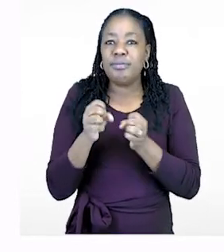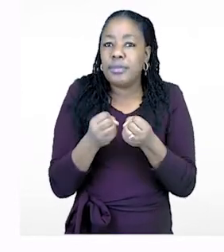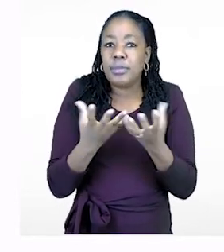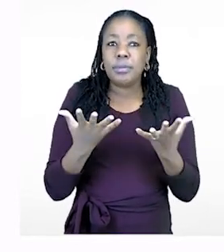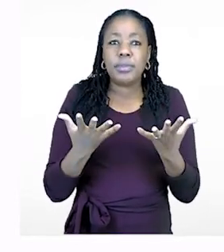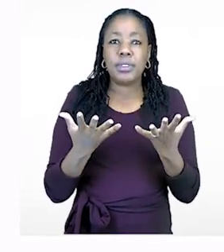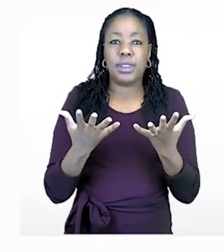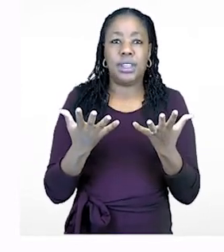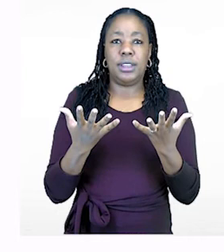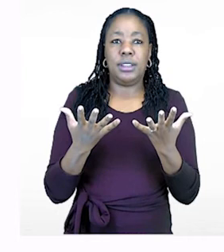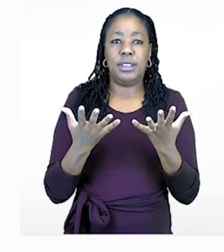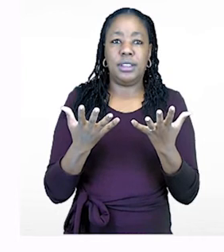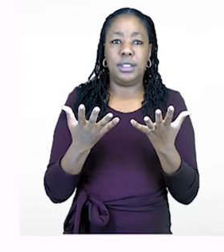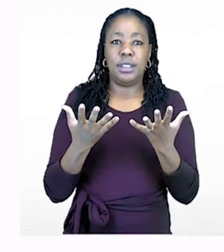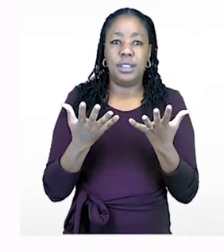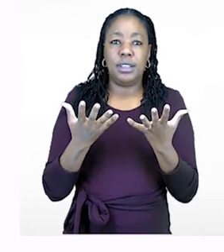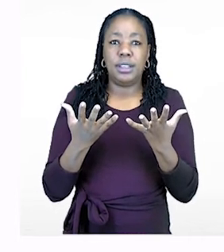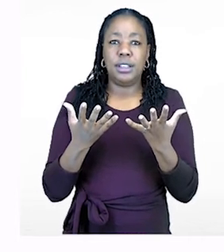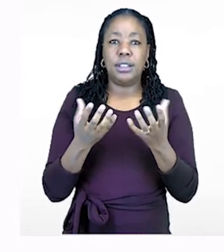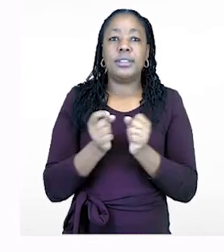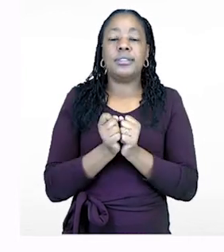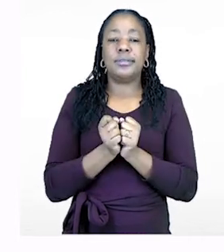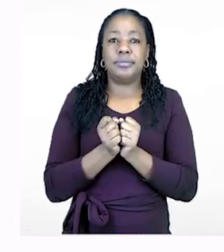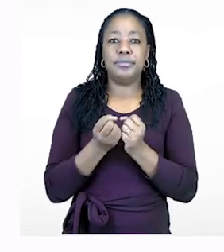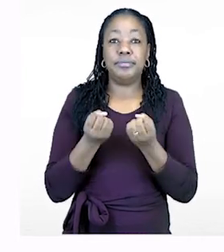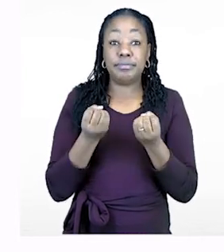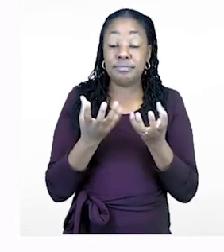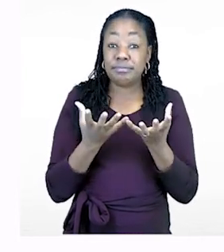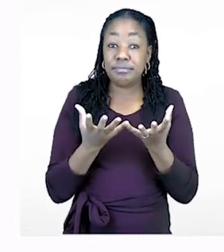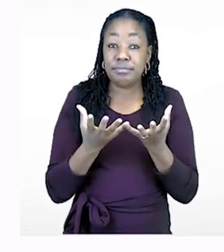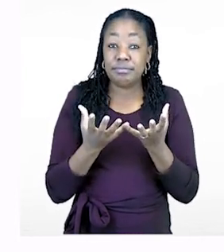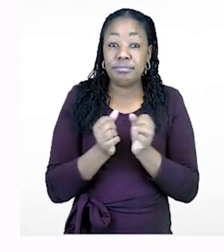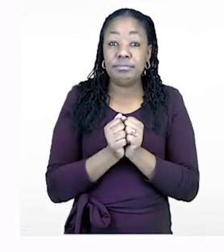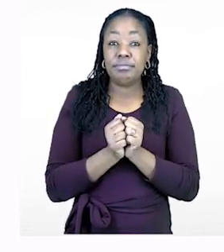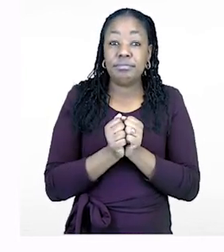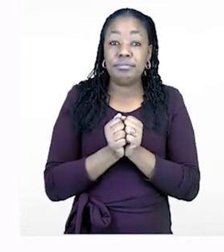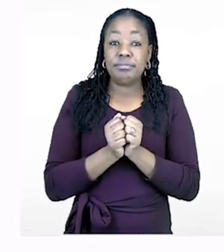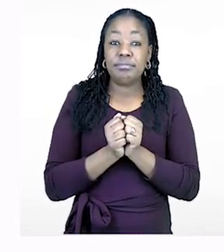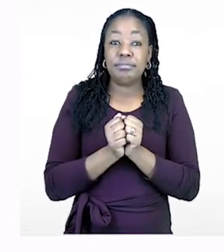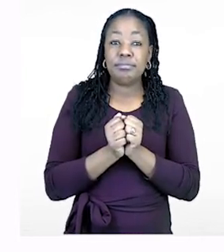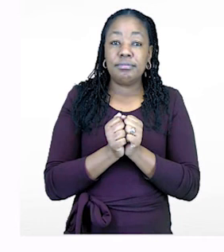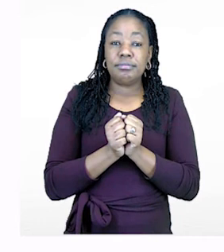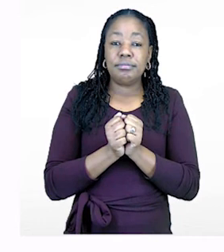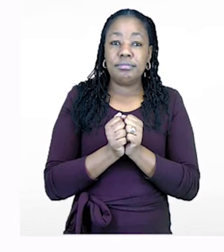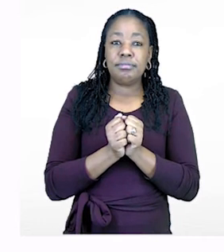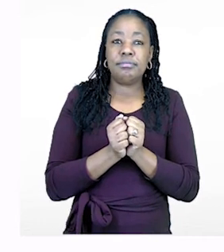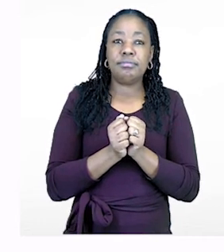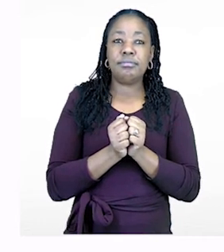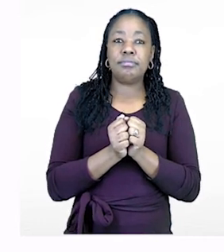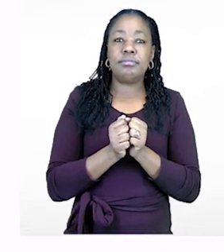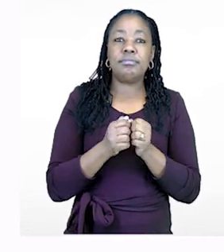Yes, I can see a trash can, very similar to the one that we have in our class. And I'd like you to write the